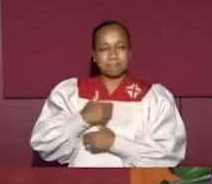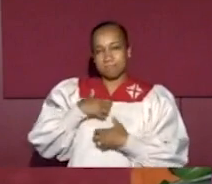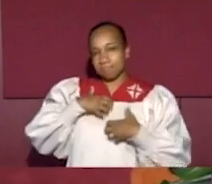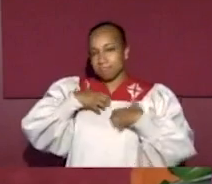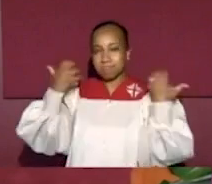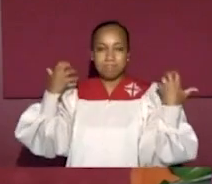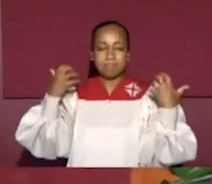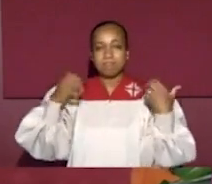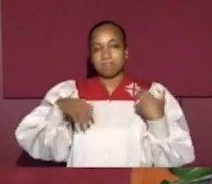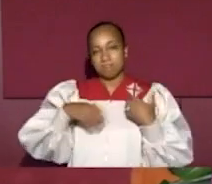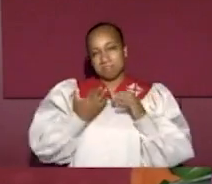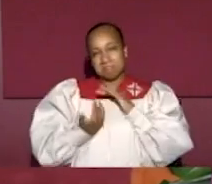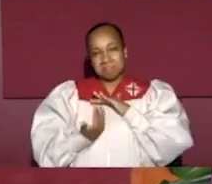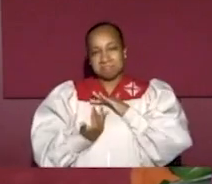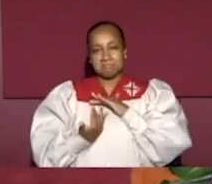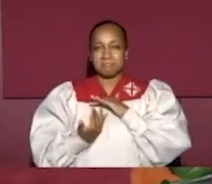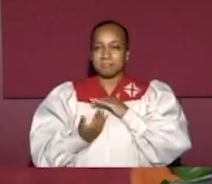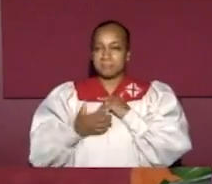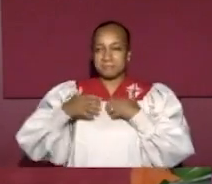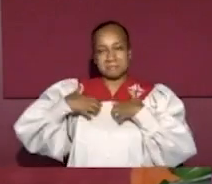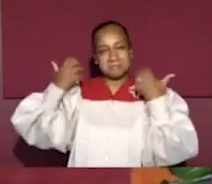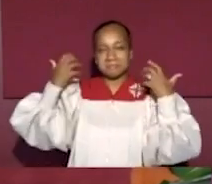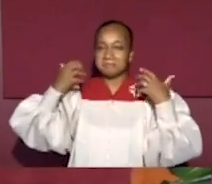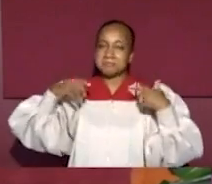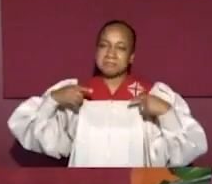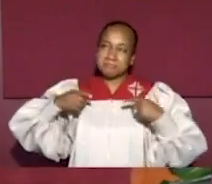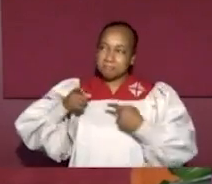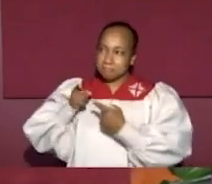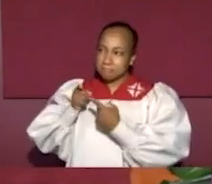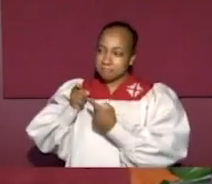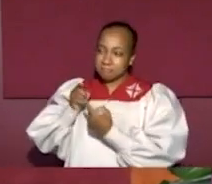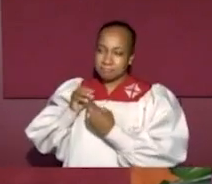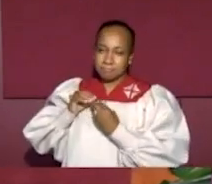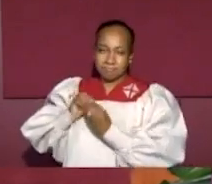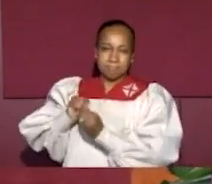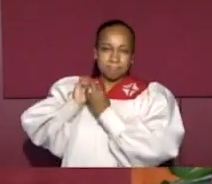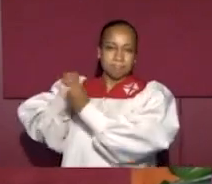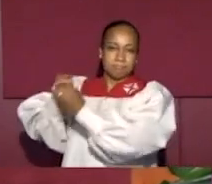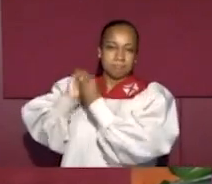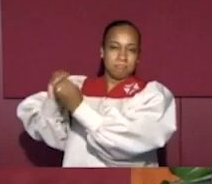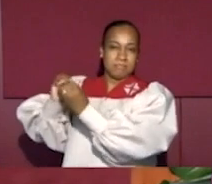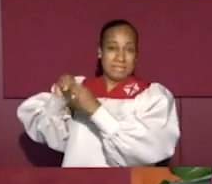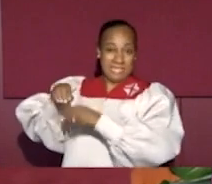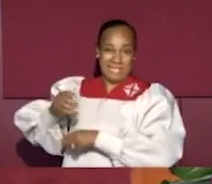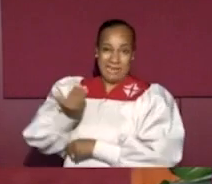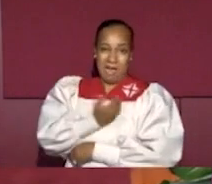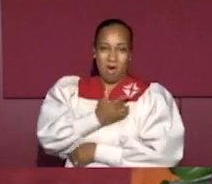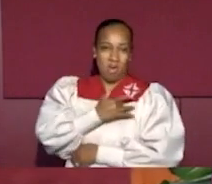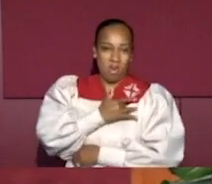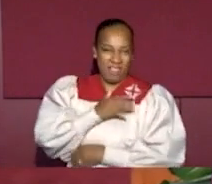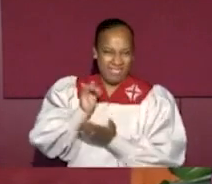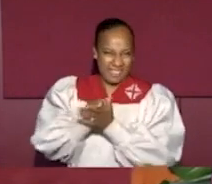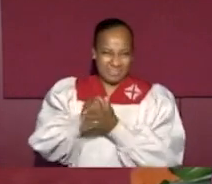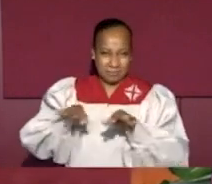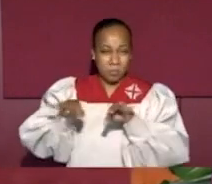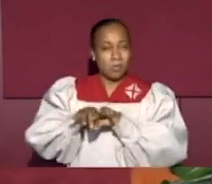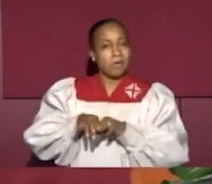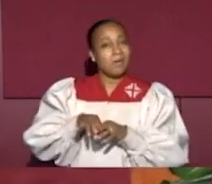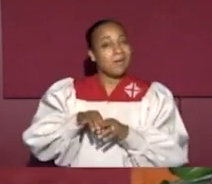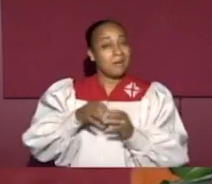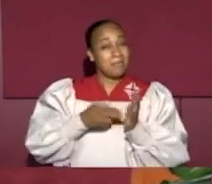malice, anger, bitterness, and strife and contention in our heart. Amen? Because here's the